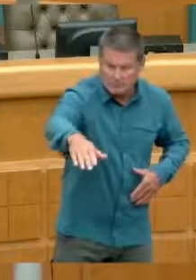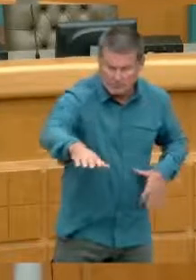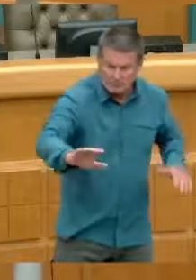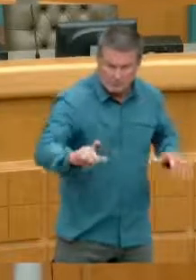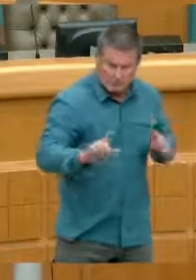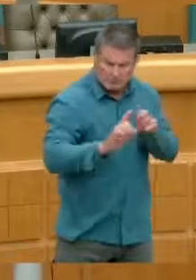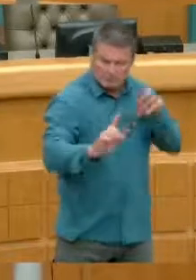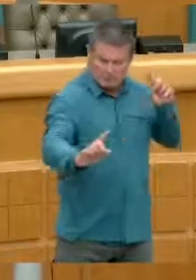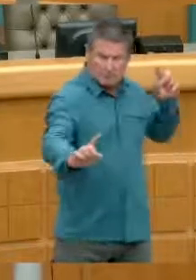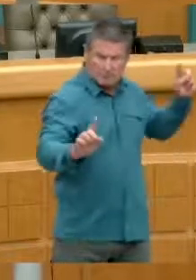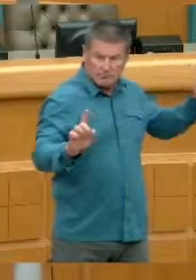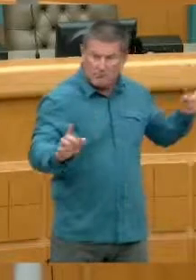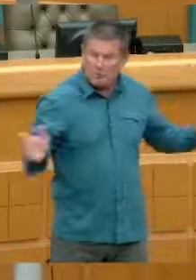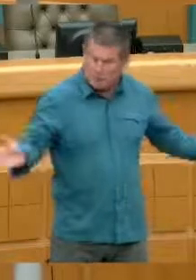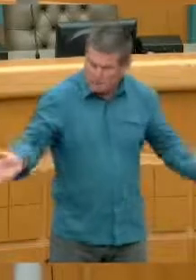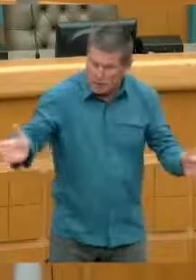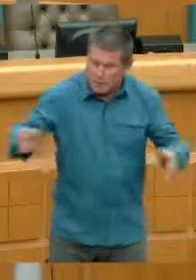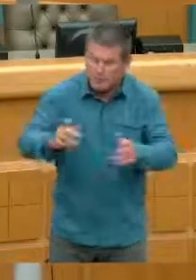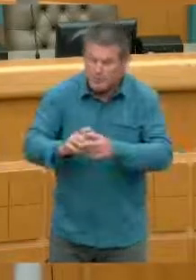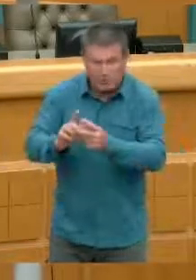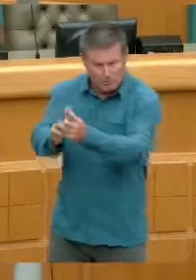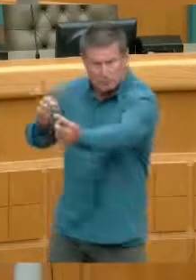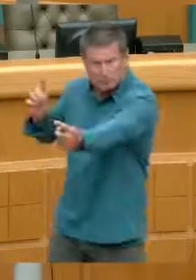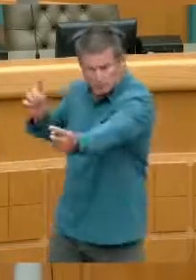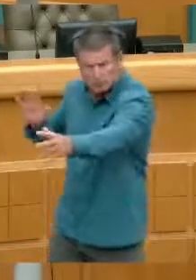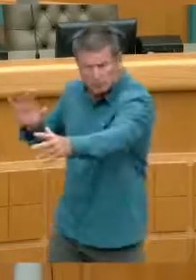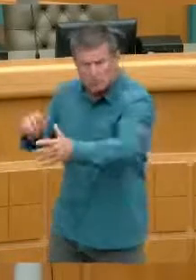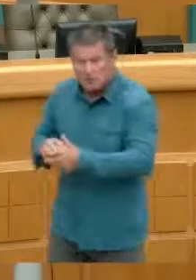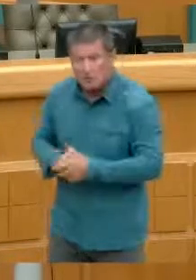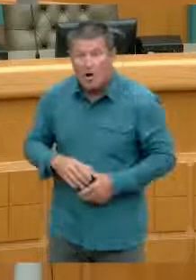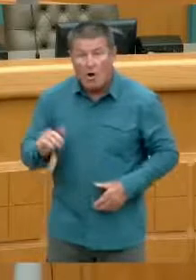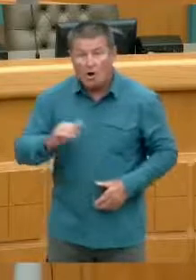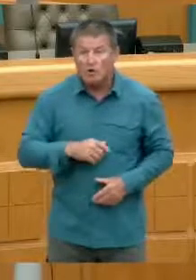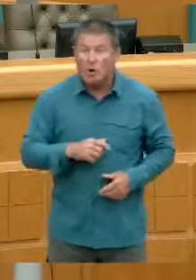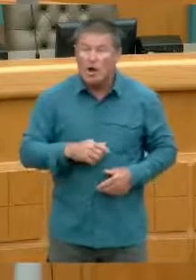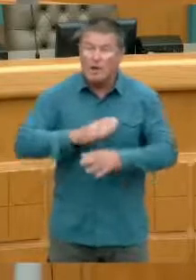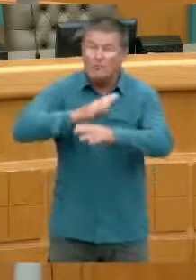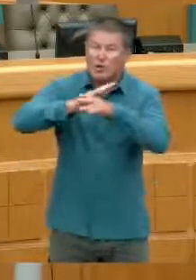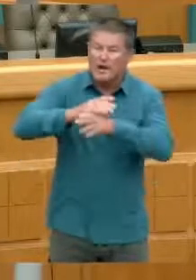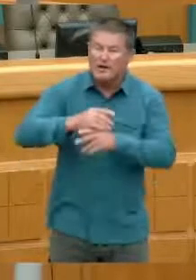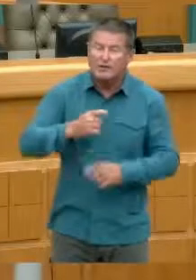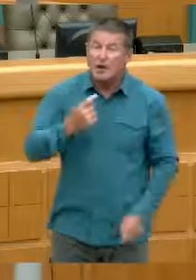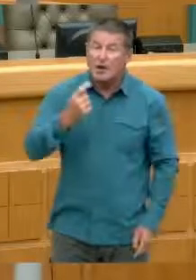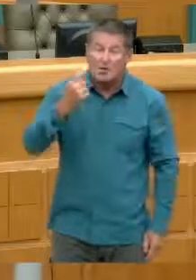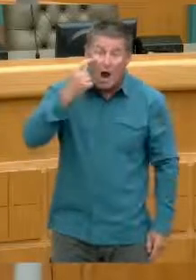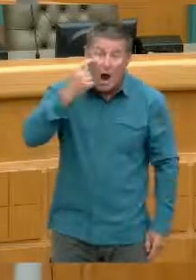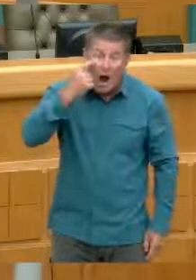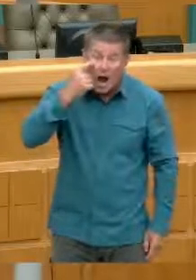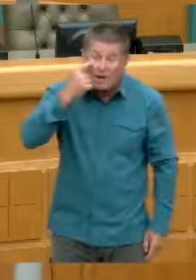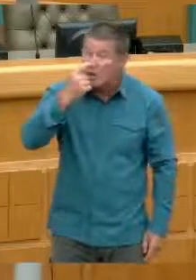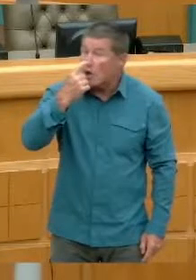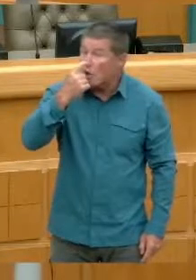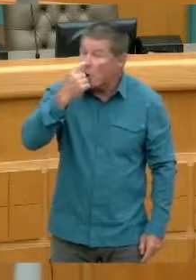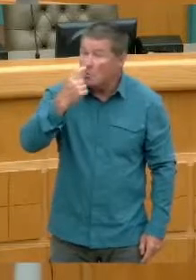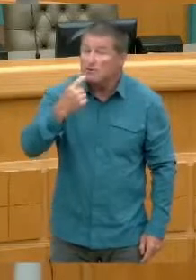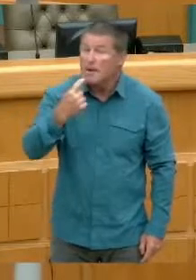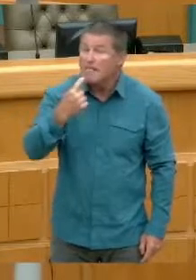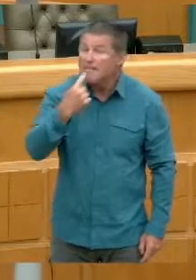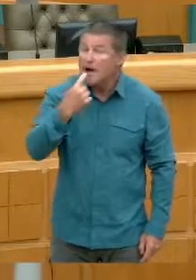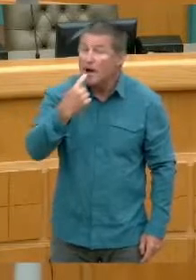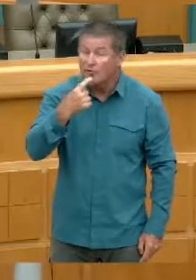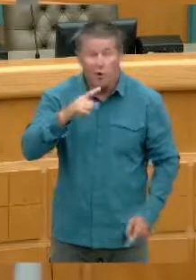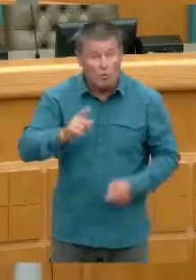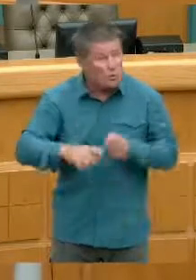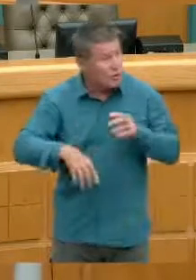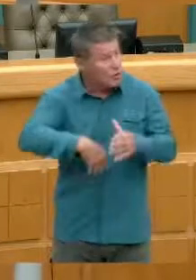others, and encourage others to do the same. Defend your orifices. Cover your eyes, nose, and mouth when in public